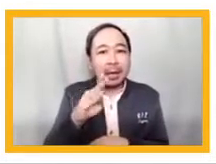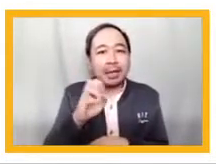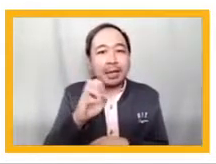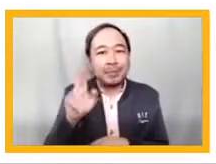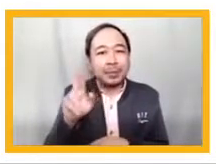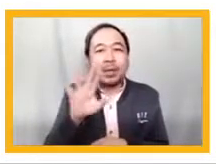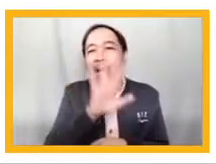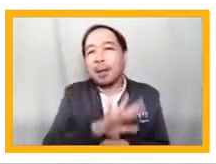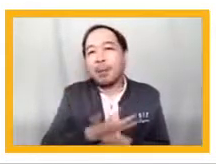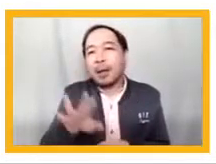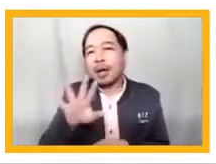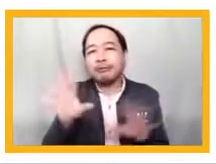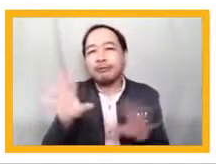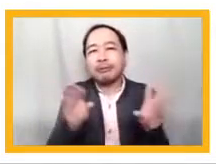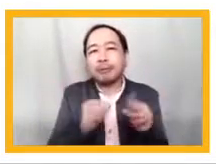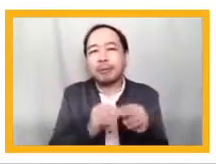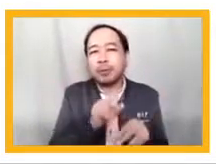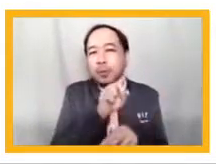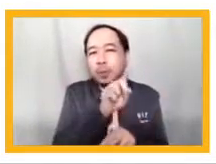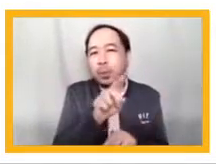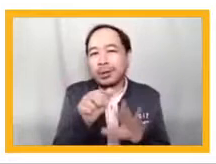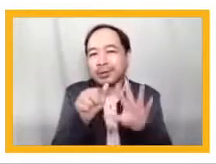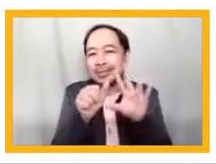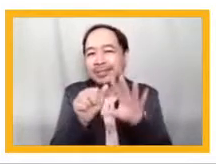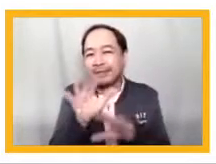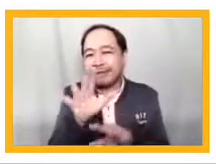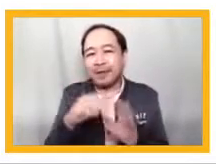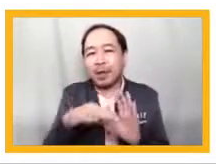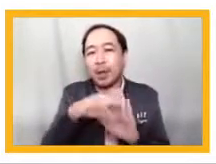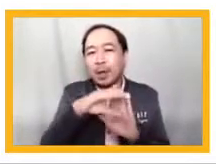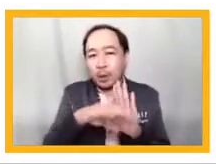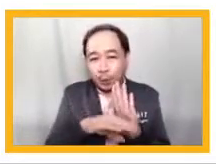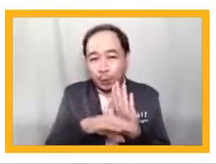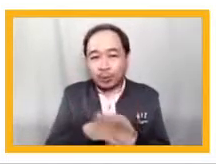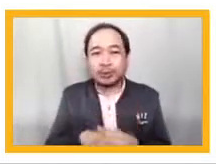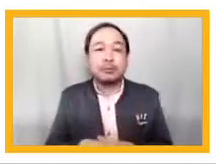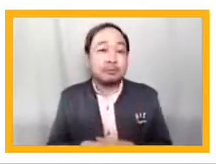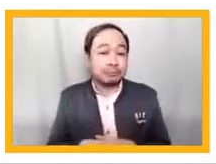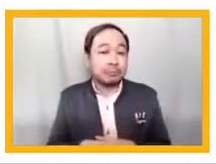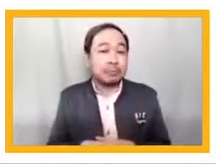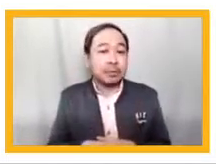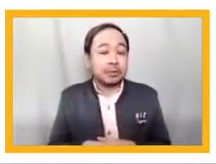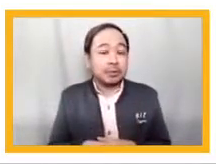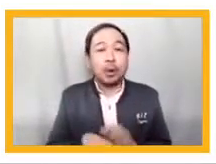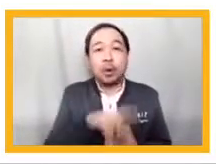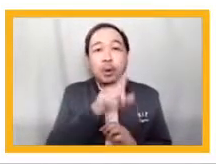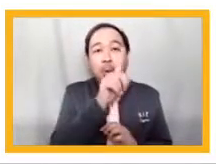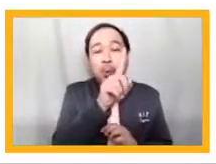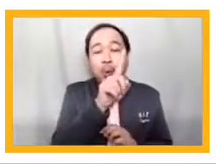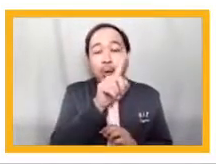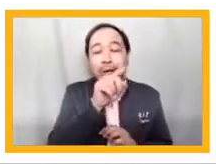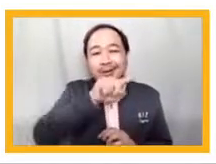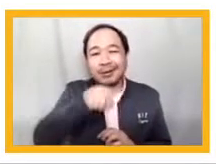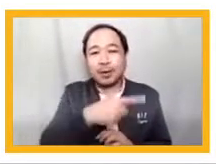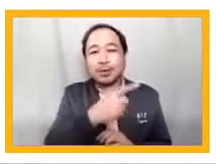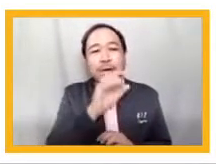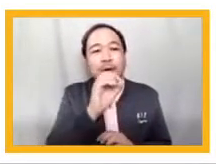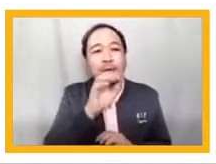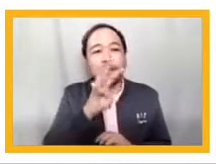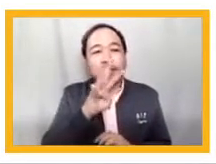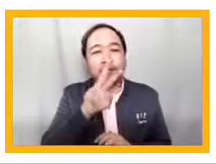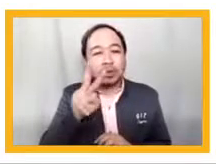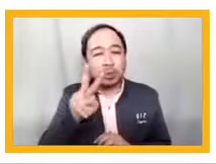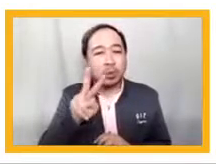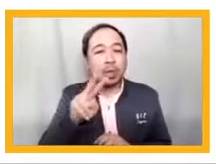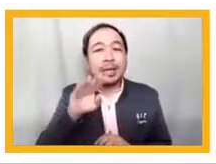from our partners, and we have about 1,042 from EDX online campus selections. And we